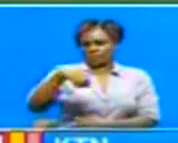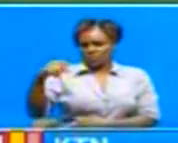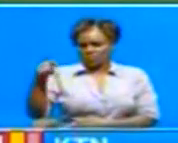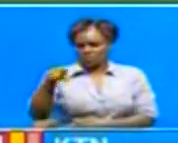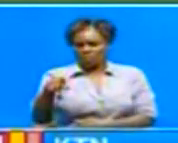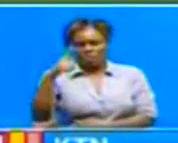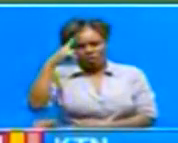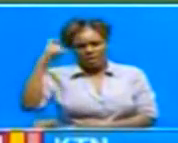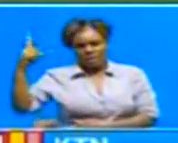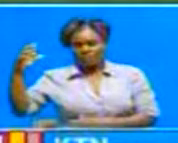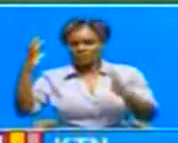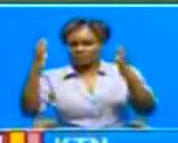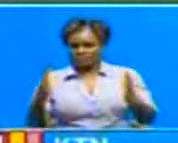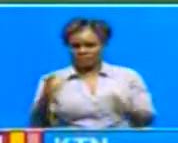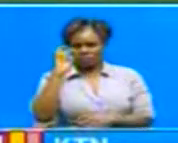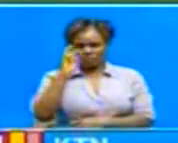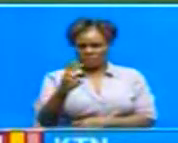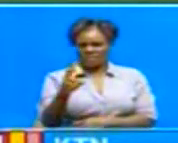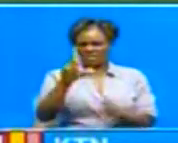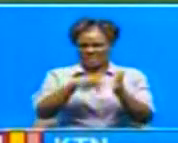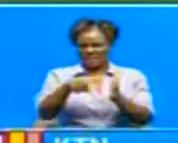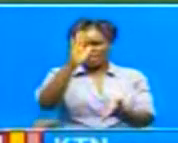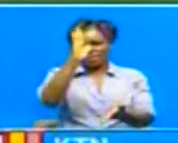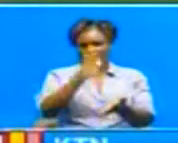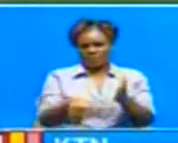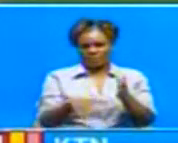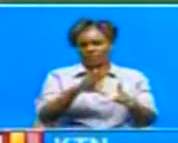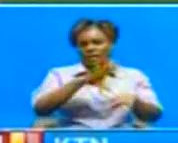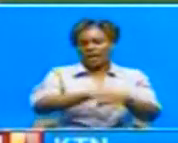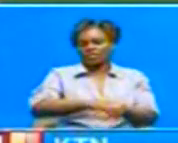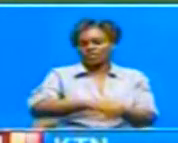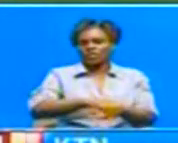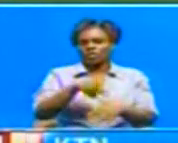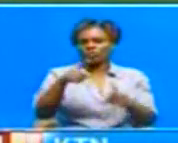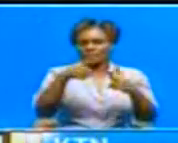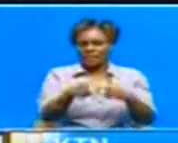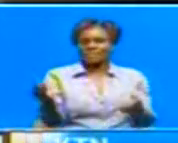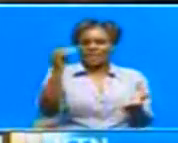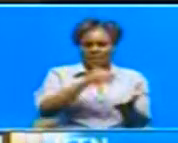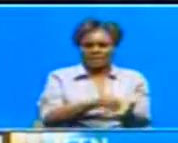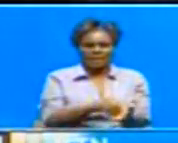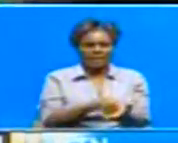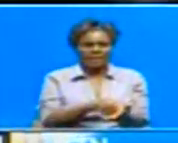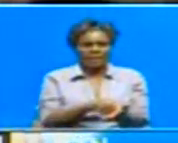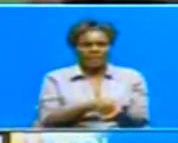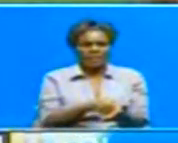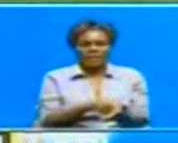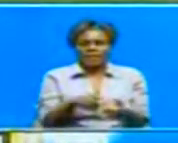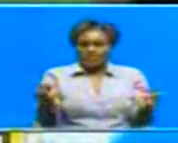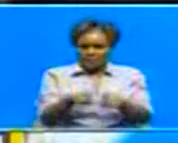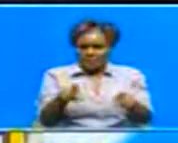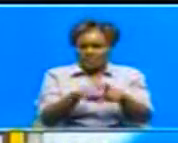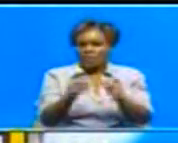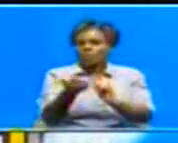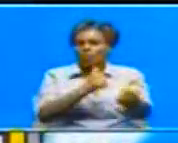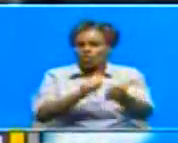big teams come and see them, they snatch them away from you. So again, you have to start to square one. This side is yet to lose a match in the